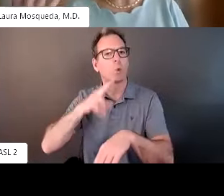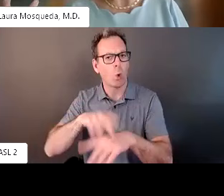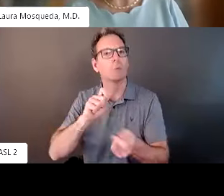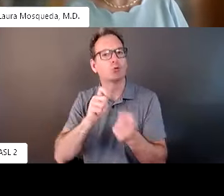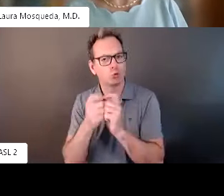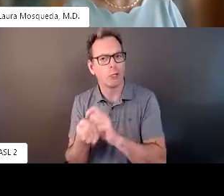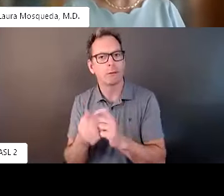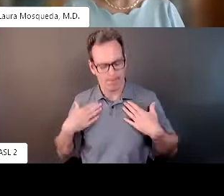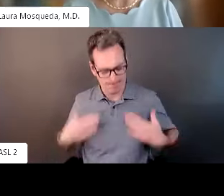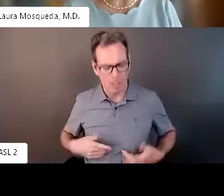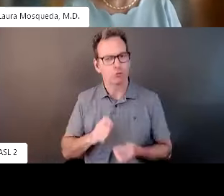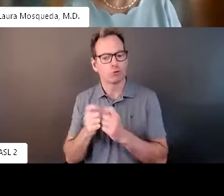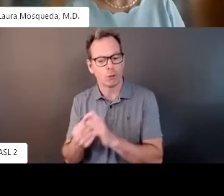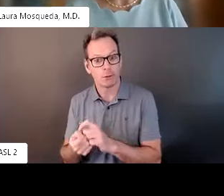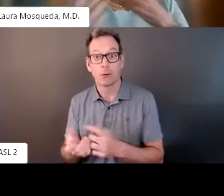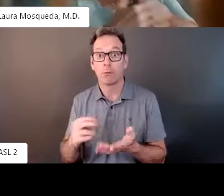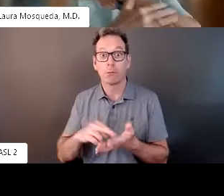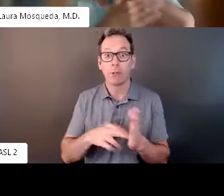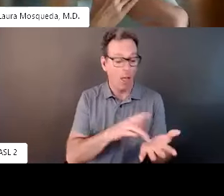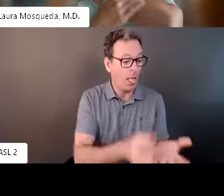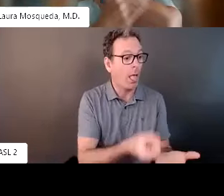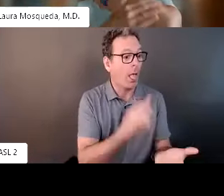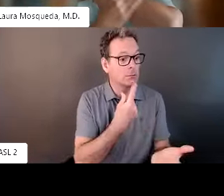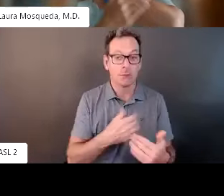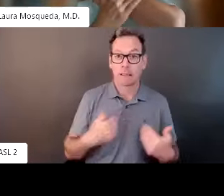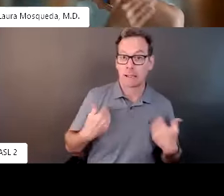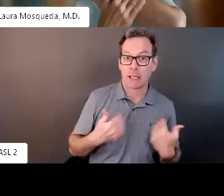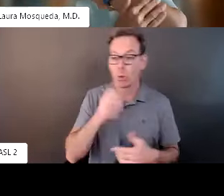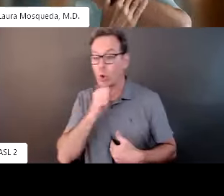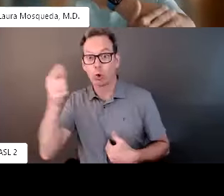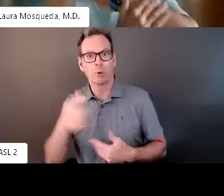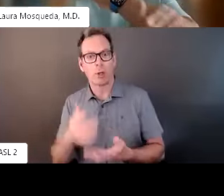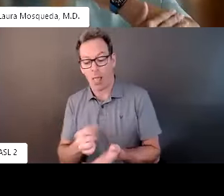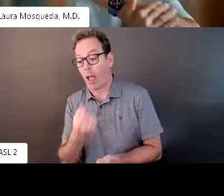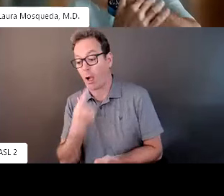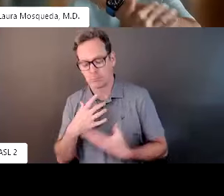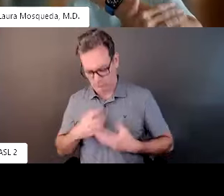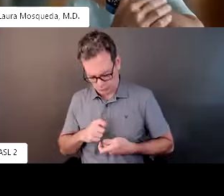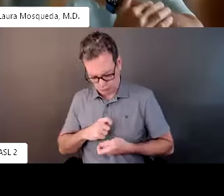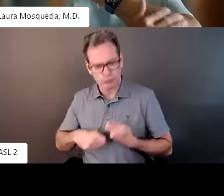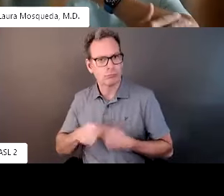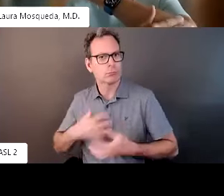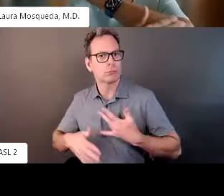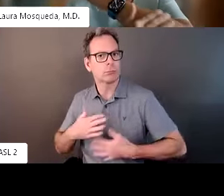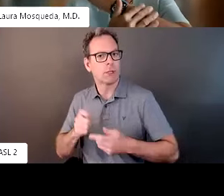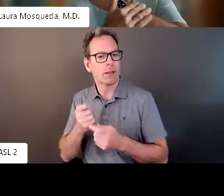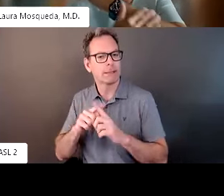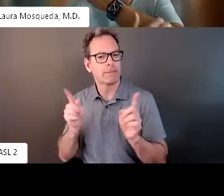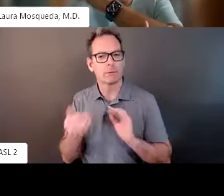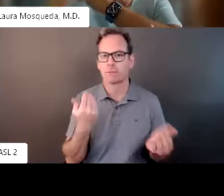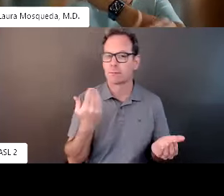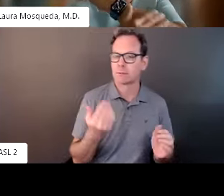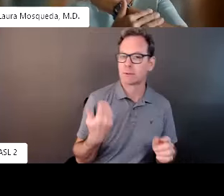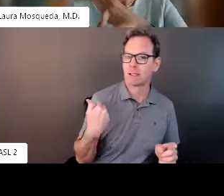we metabolize medications change. Our skin becomes thinner, what we call the epidermis. Epidermis